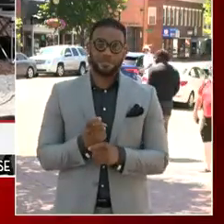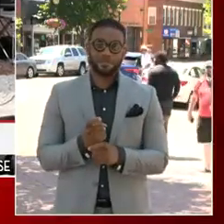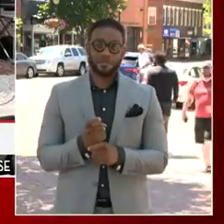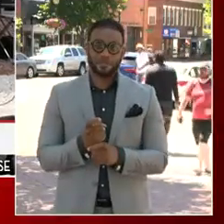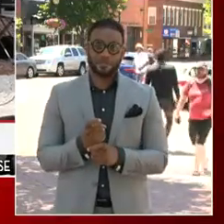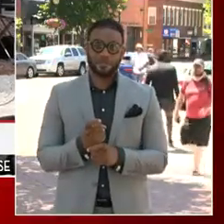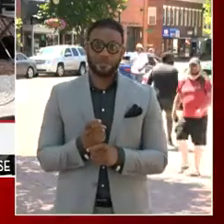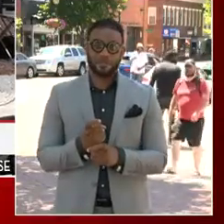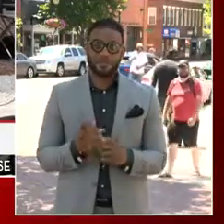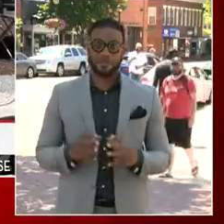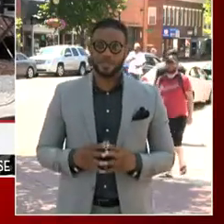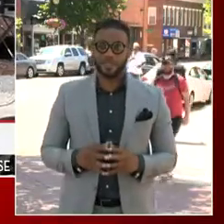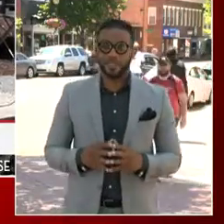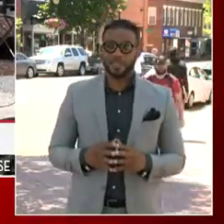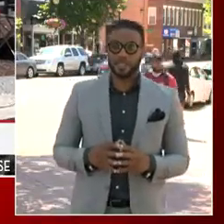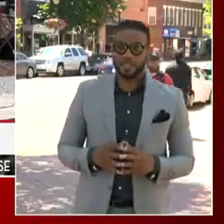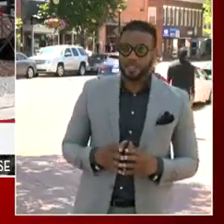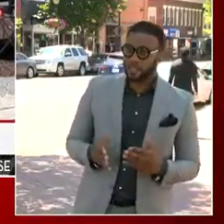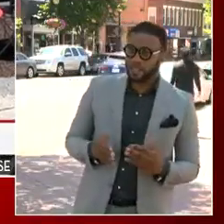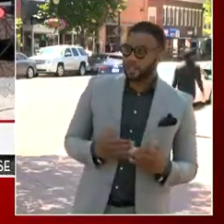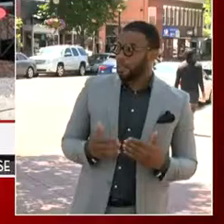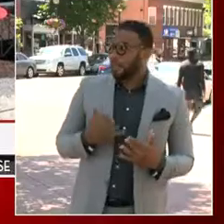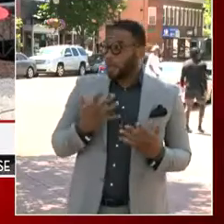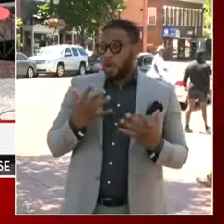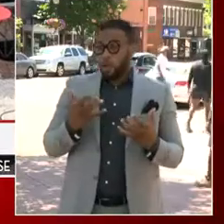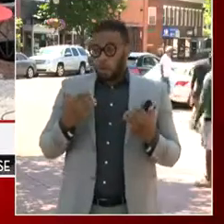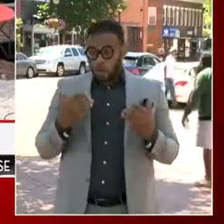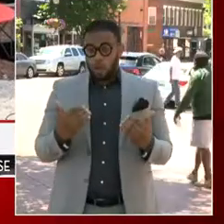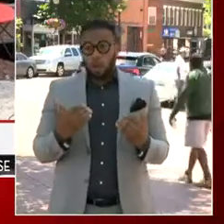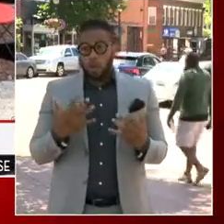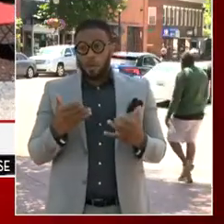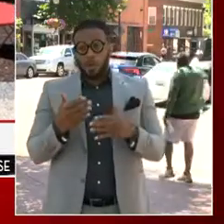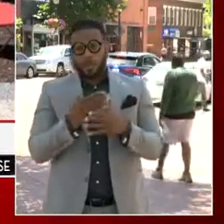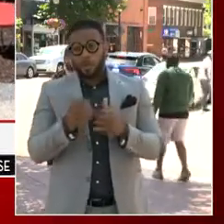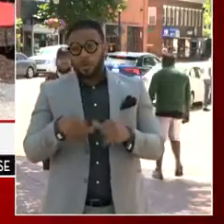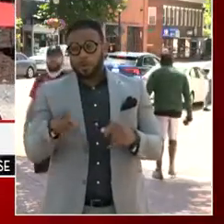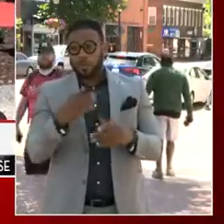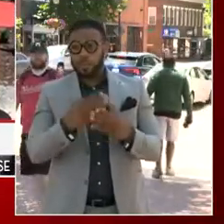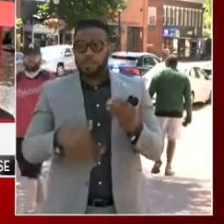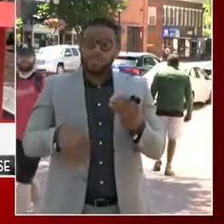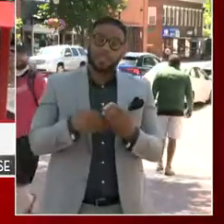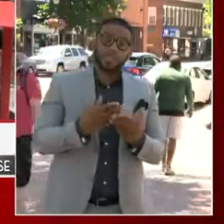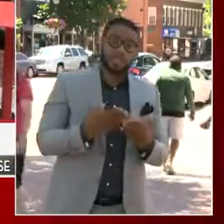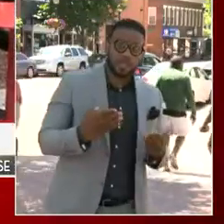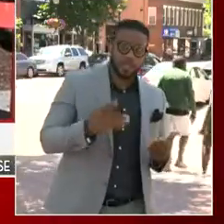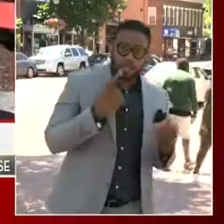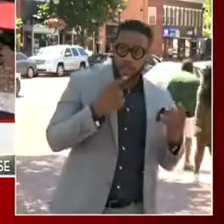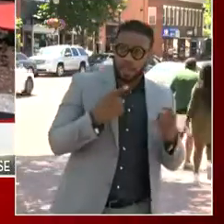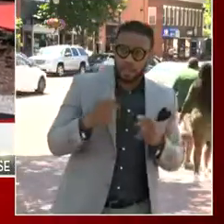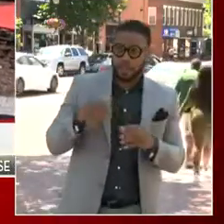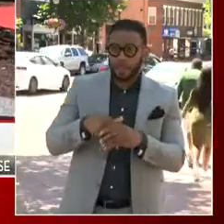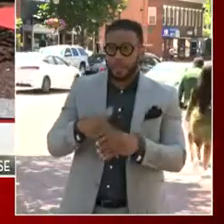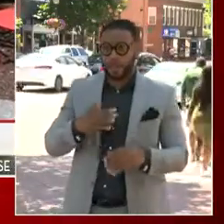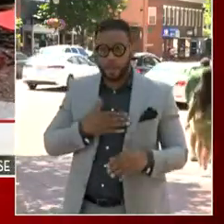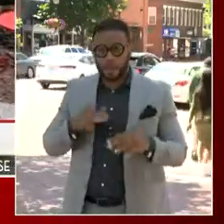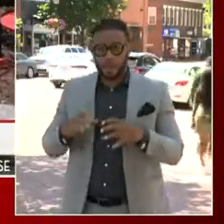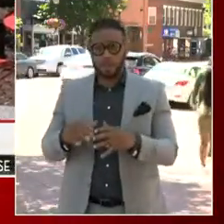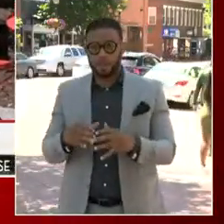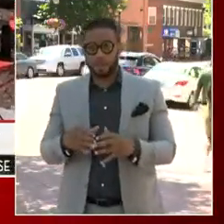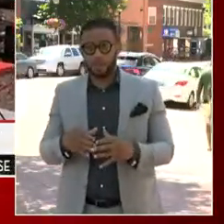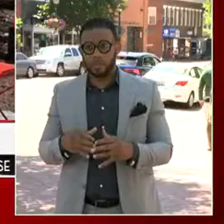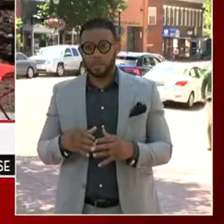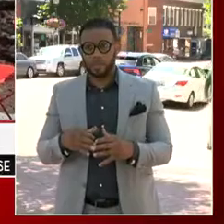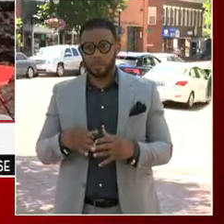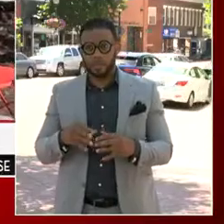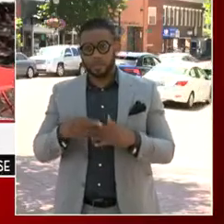but she don't know. But anyway, I do want to go ahead and I want to share with you some additional things that are happening in my cluster. And my